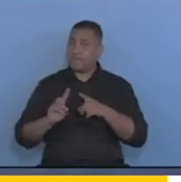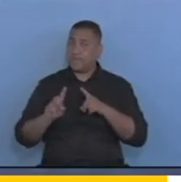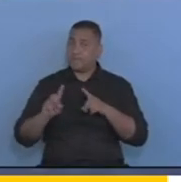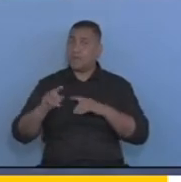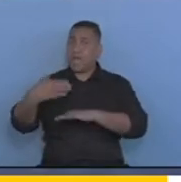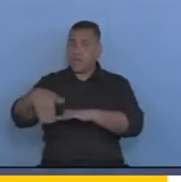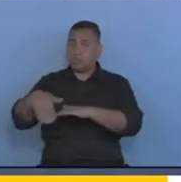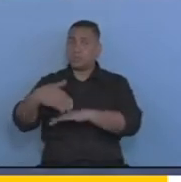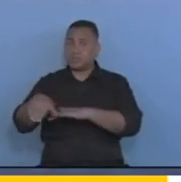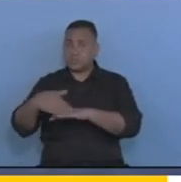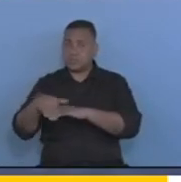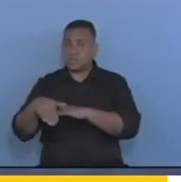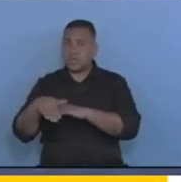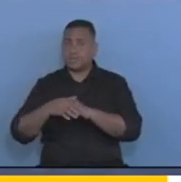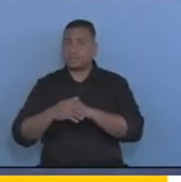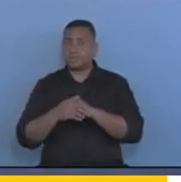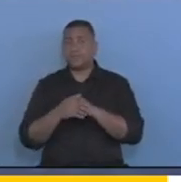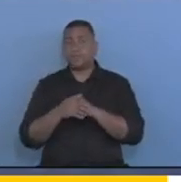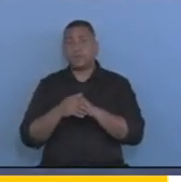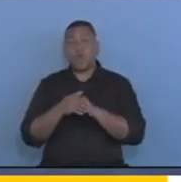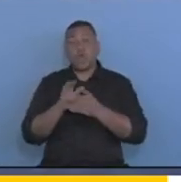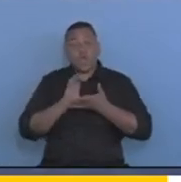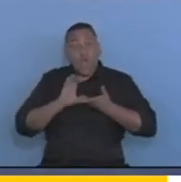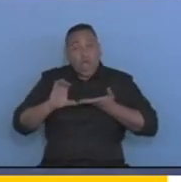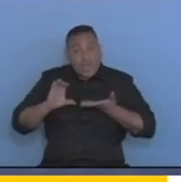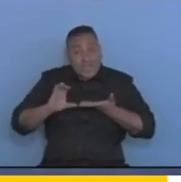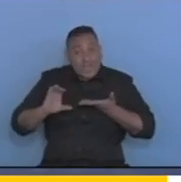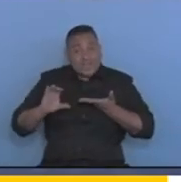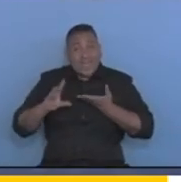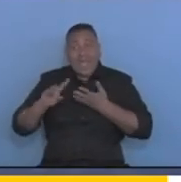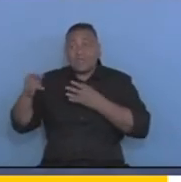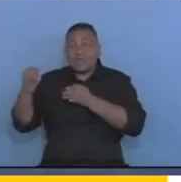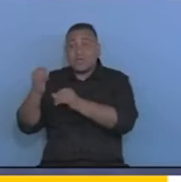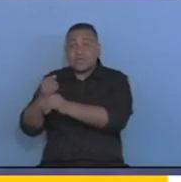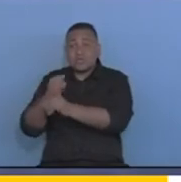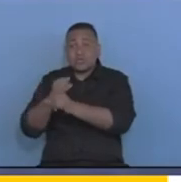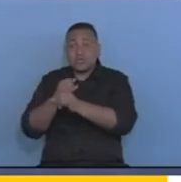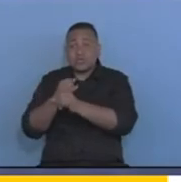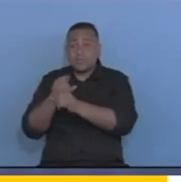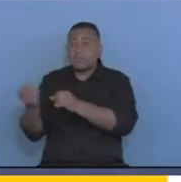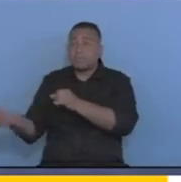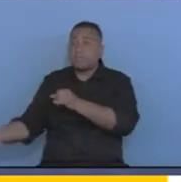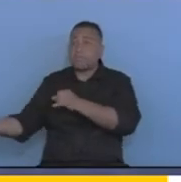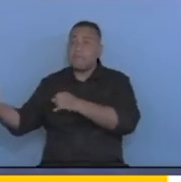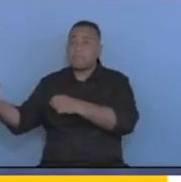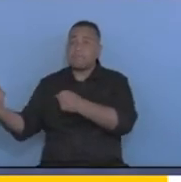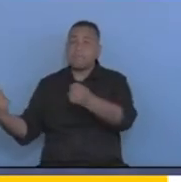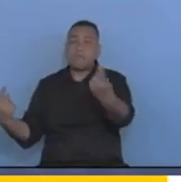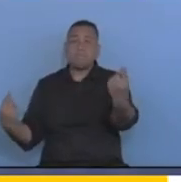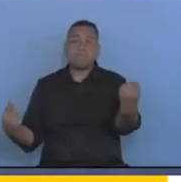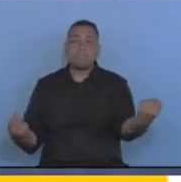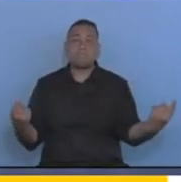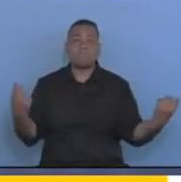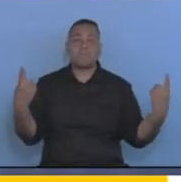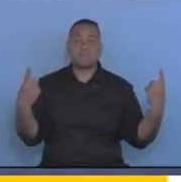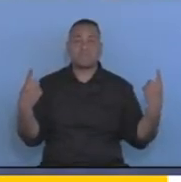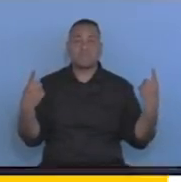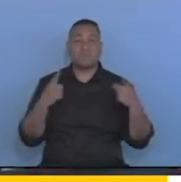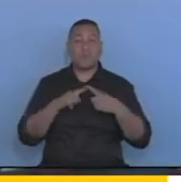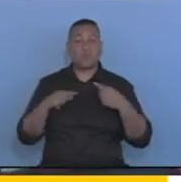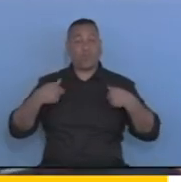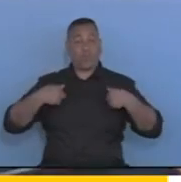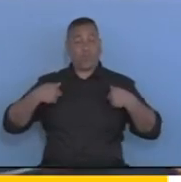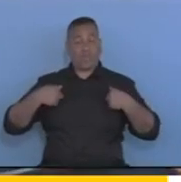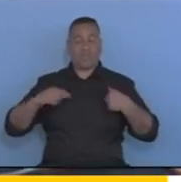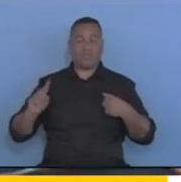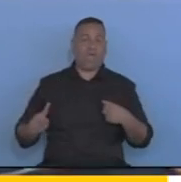college, there are other institutions that popped up that also doing, but I can certainly say the only college